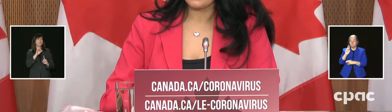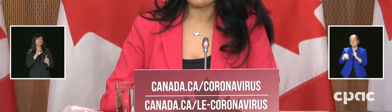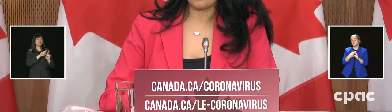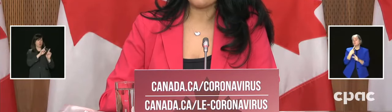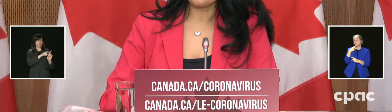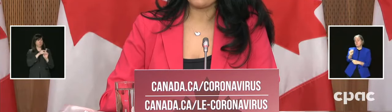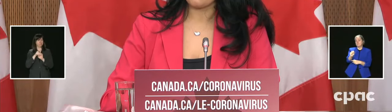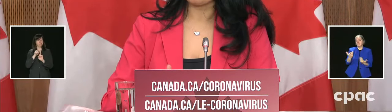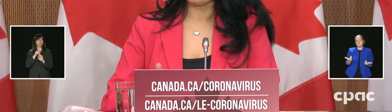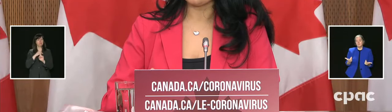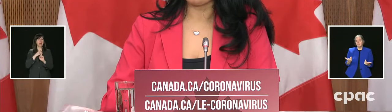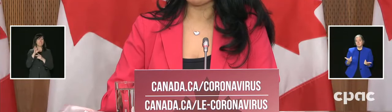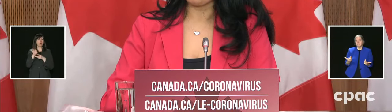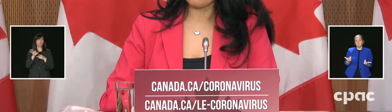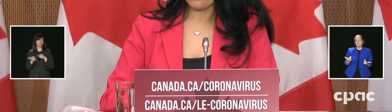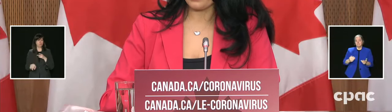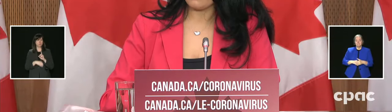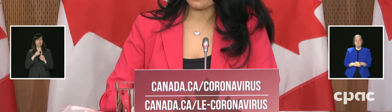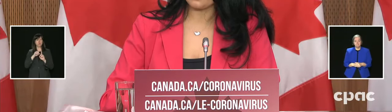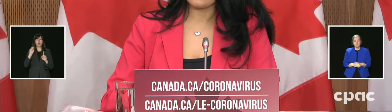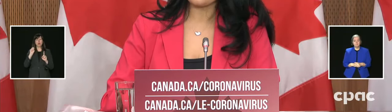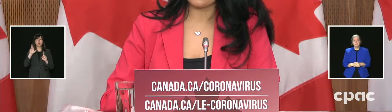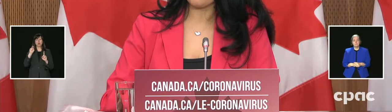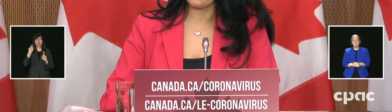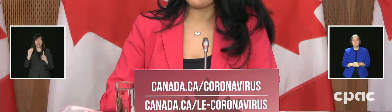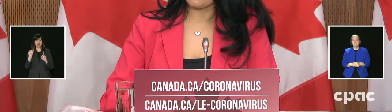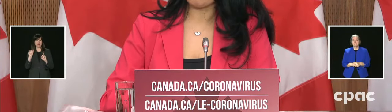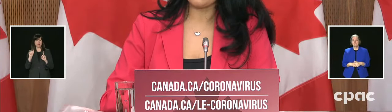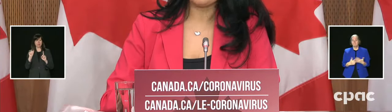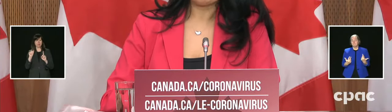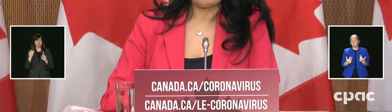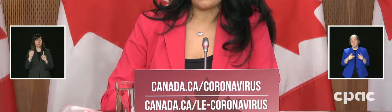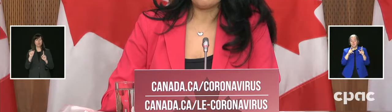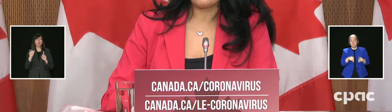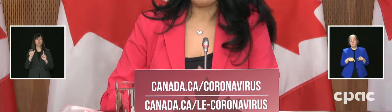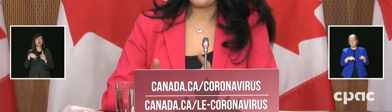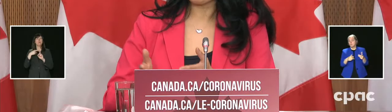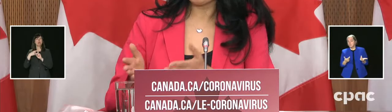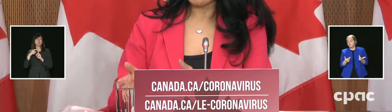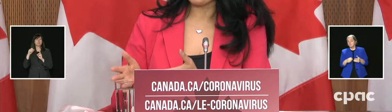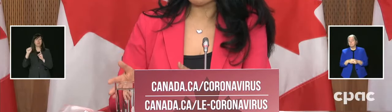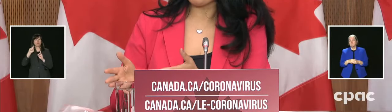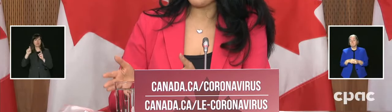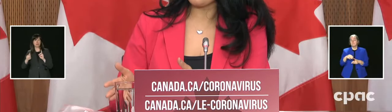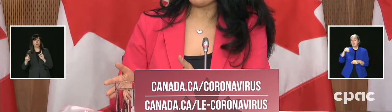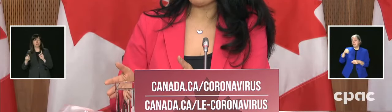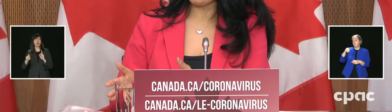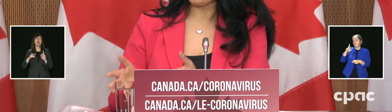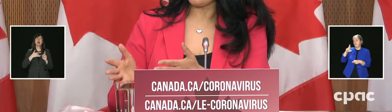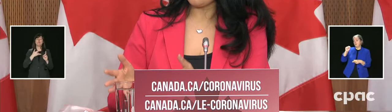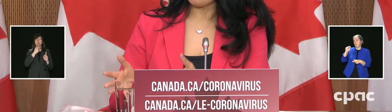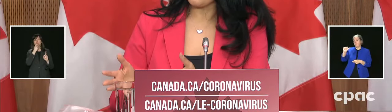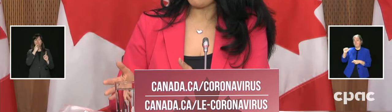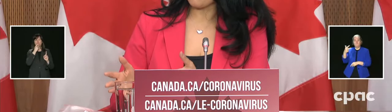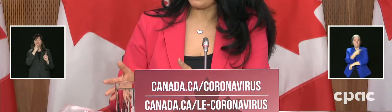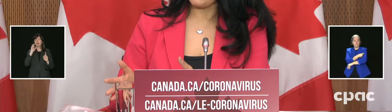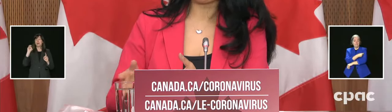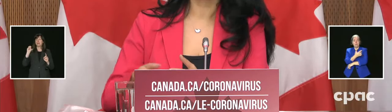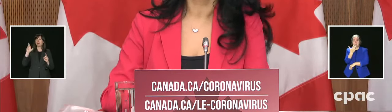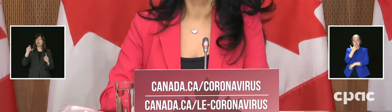person had an option of a mRNA vaccine at this point in time, I would say we have more information for